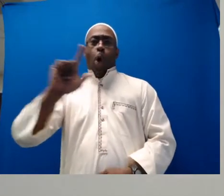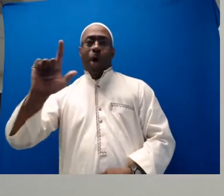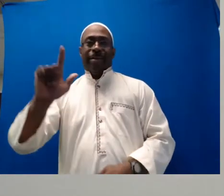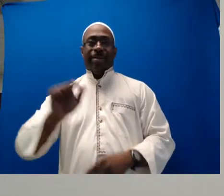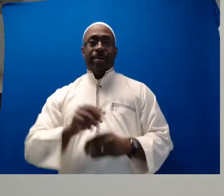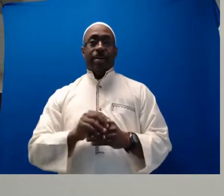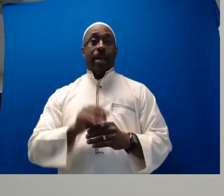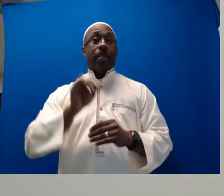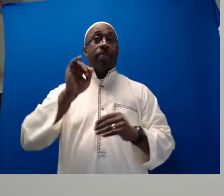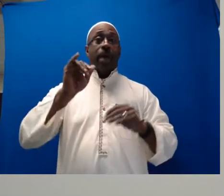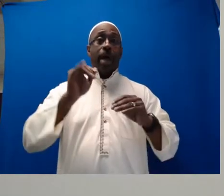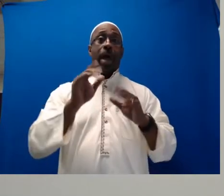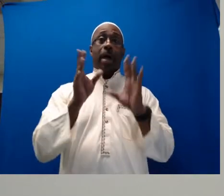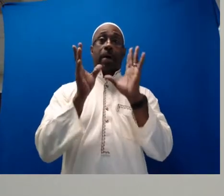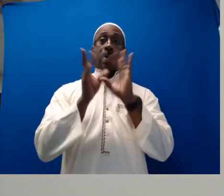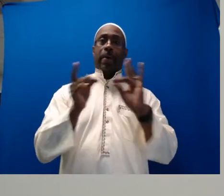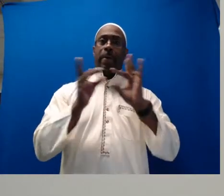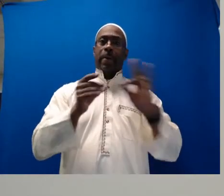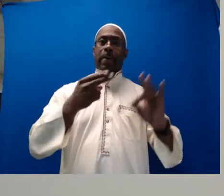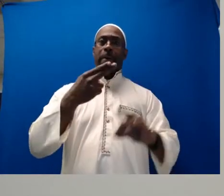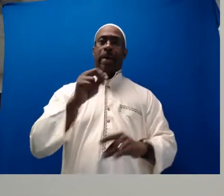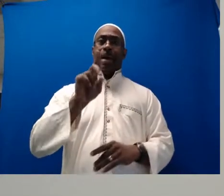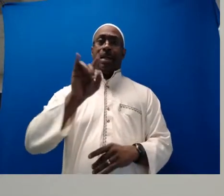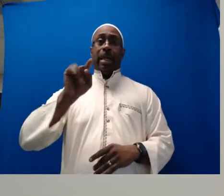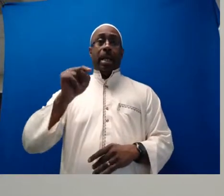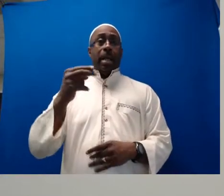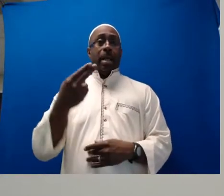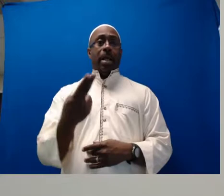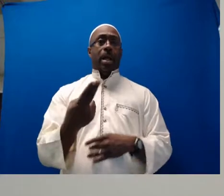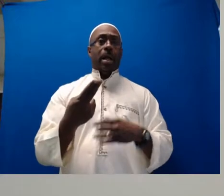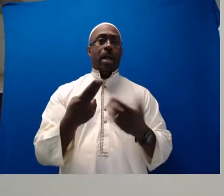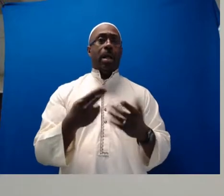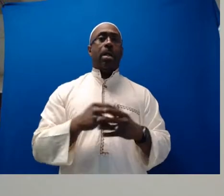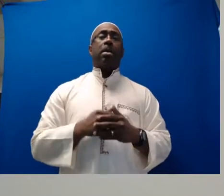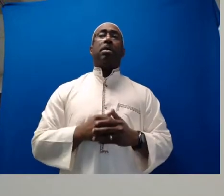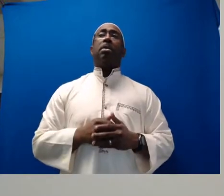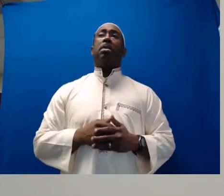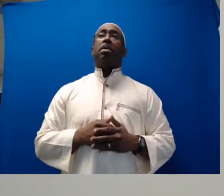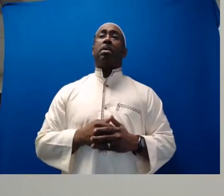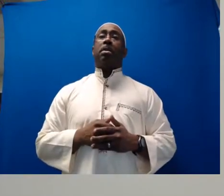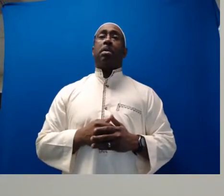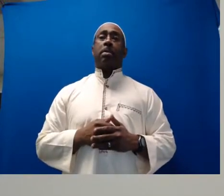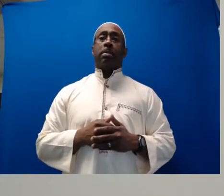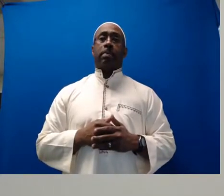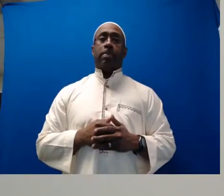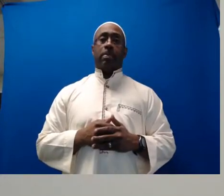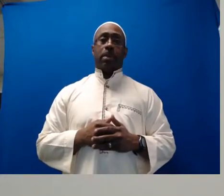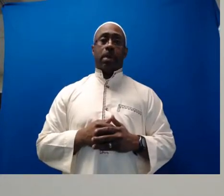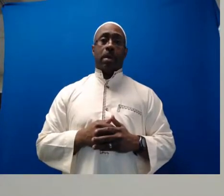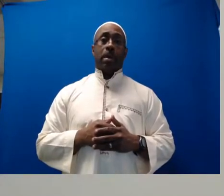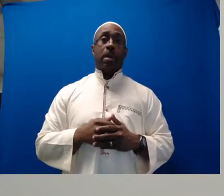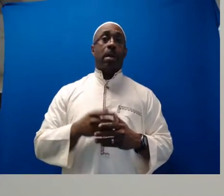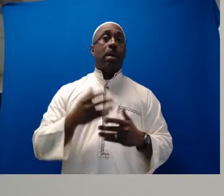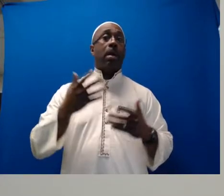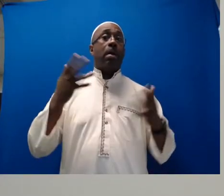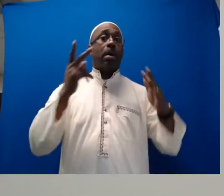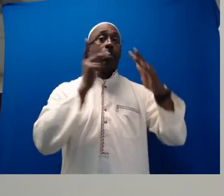The hadith is narrated to us by As-Sa'ib ibn Yazid radiyallahu ta'ala anhu. He